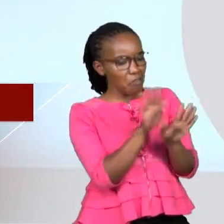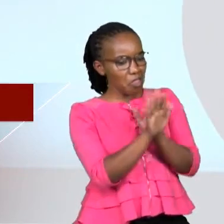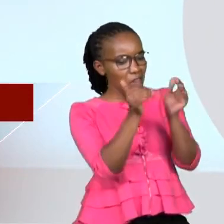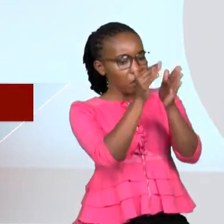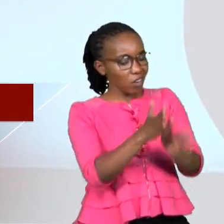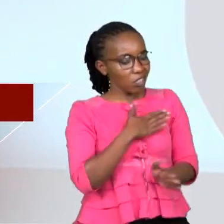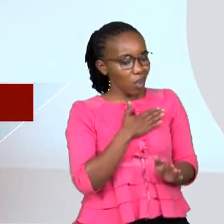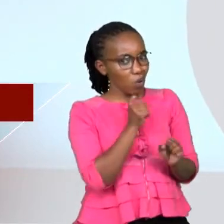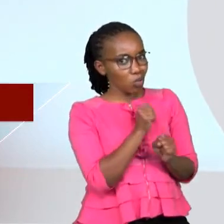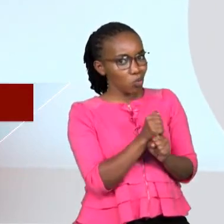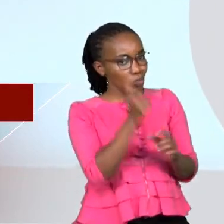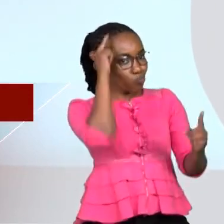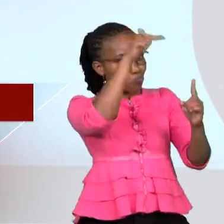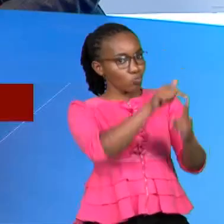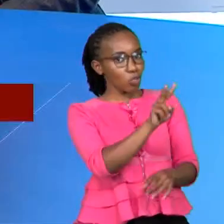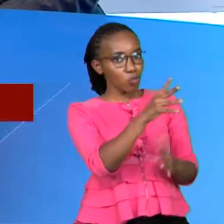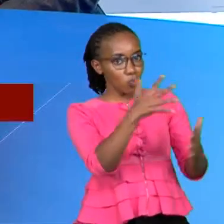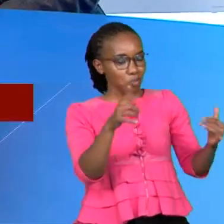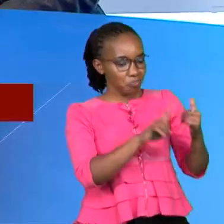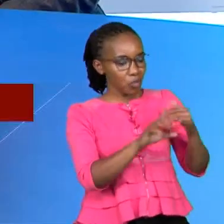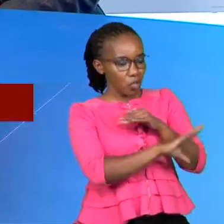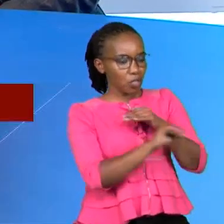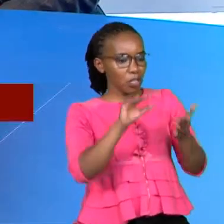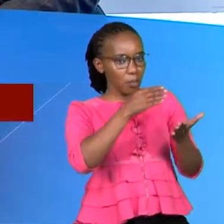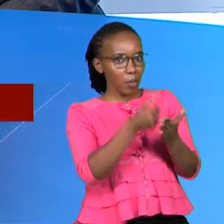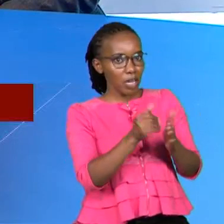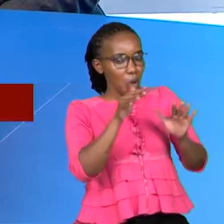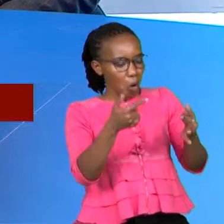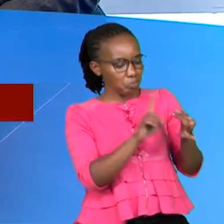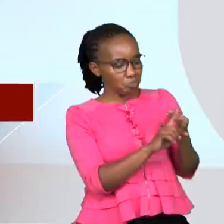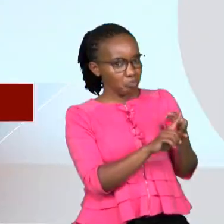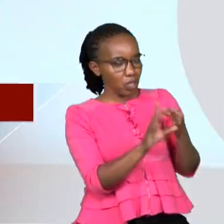are geared towards two things, either to steal money or to steal elections.